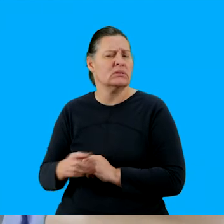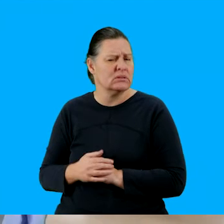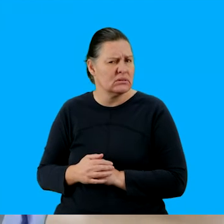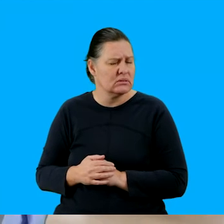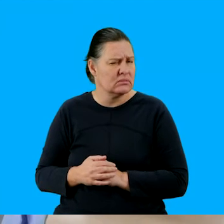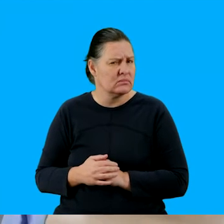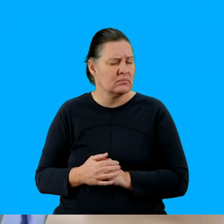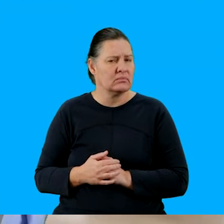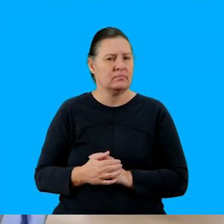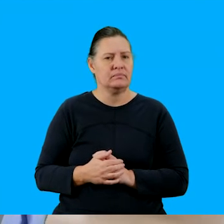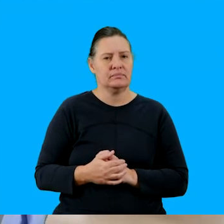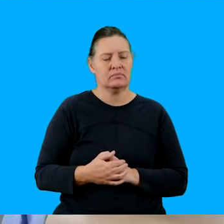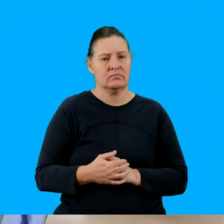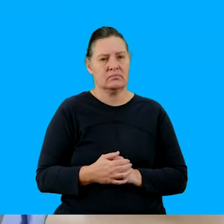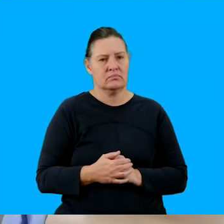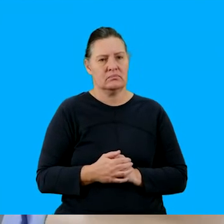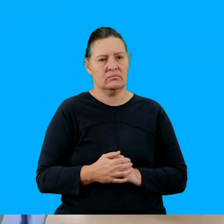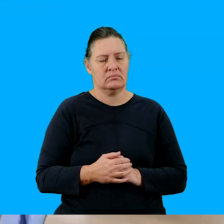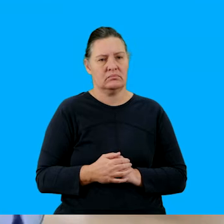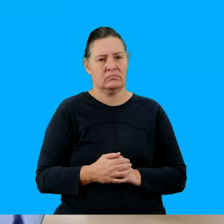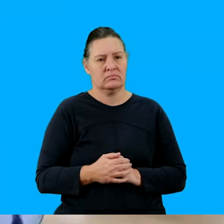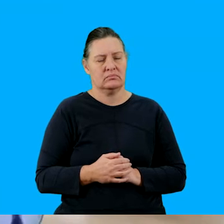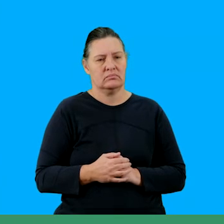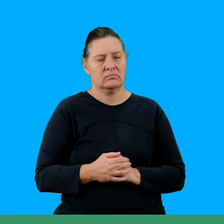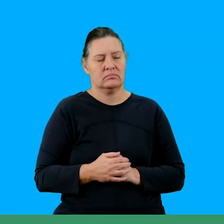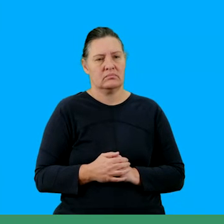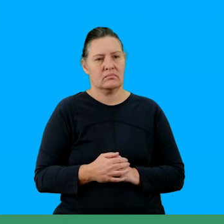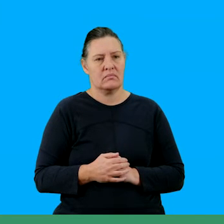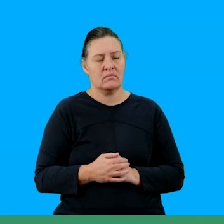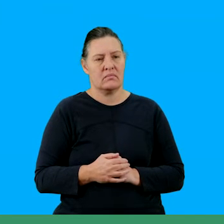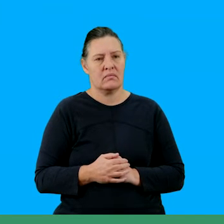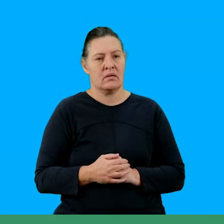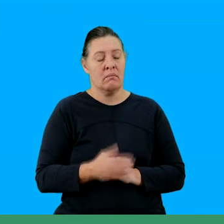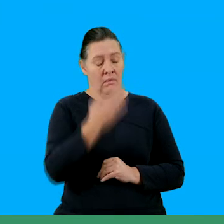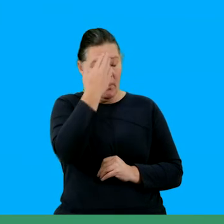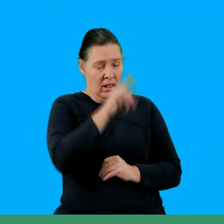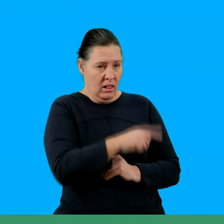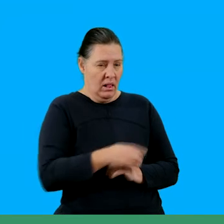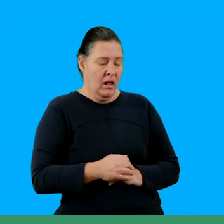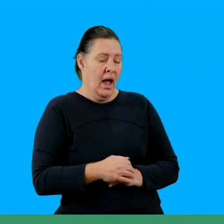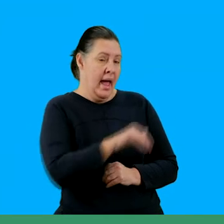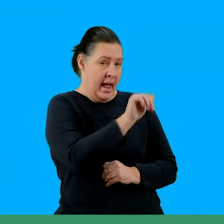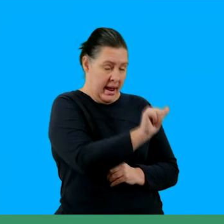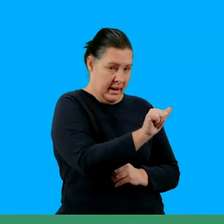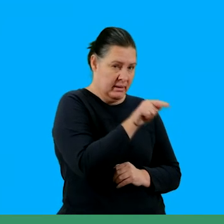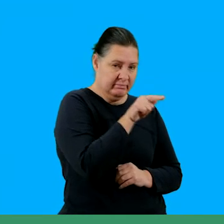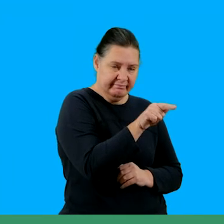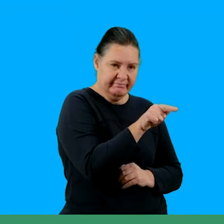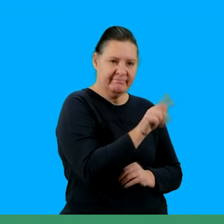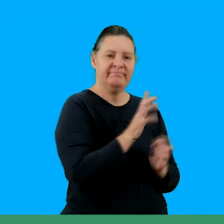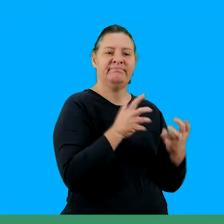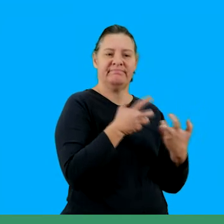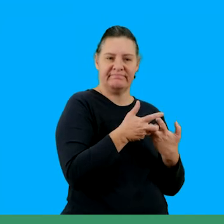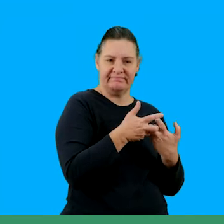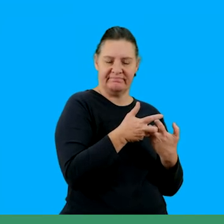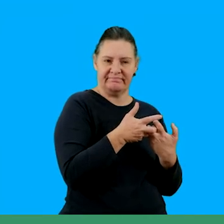which picture C is representing which sector. So you should be knowing that with picture A,